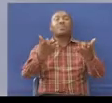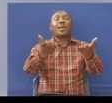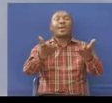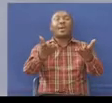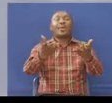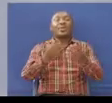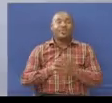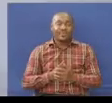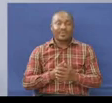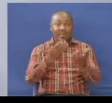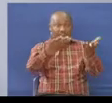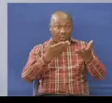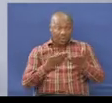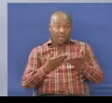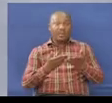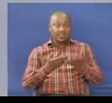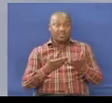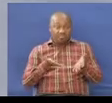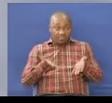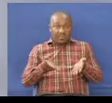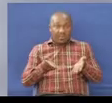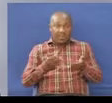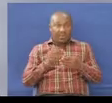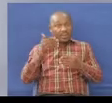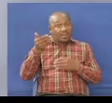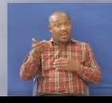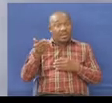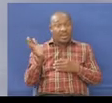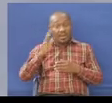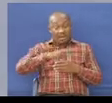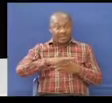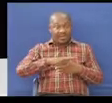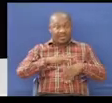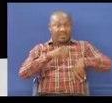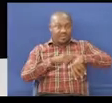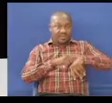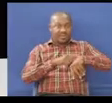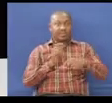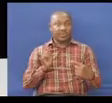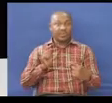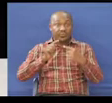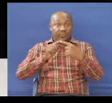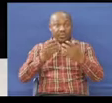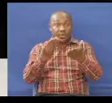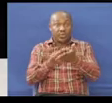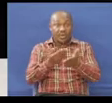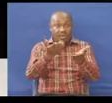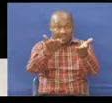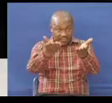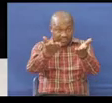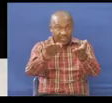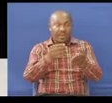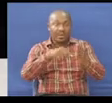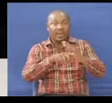Hello, welcome again. It's another day, another time we are together in